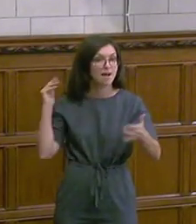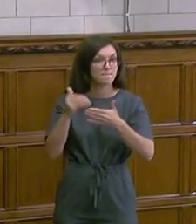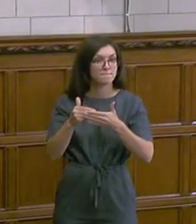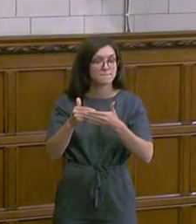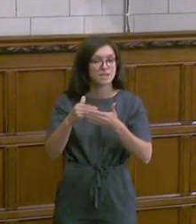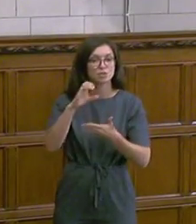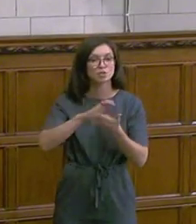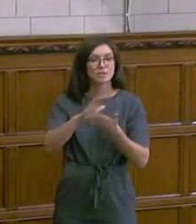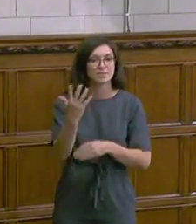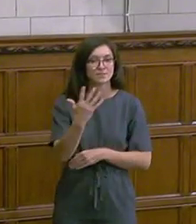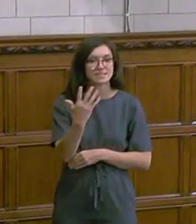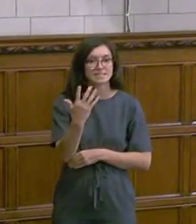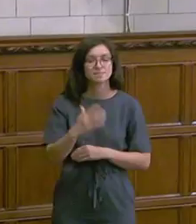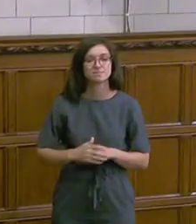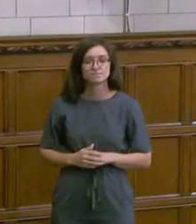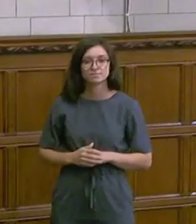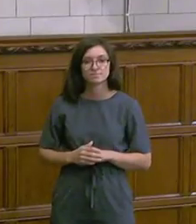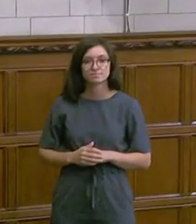Channel 15 on